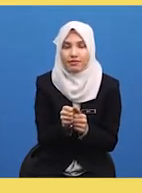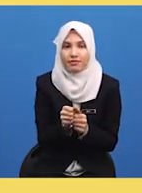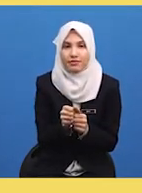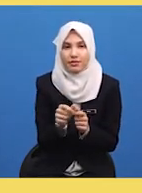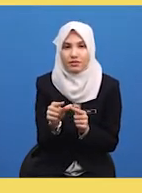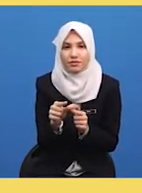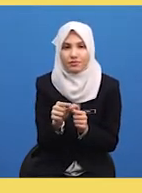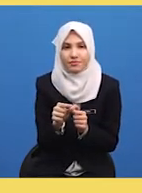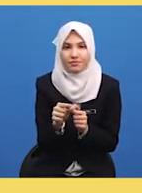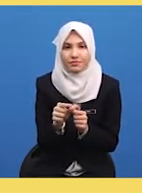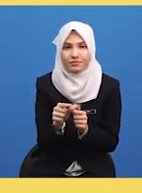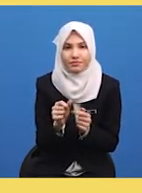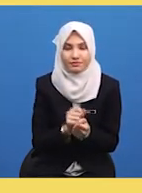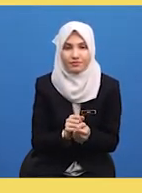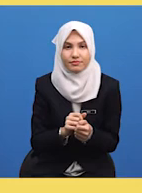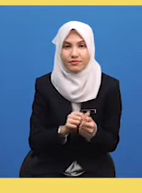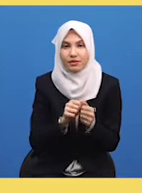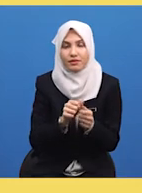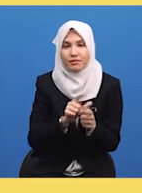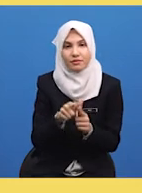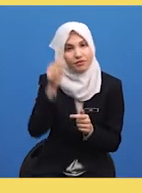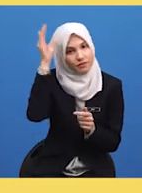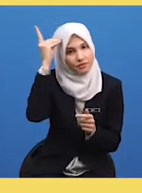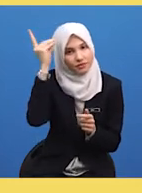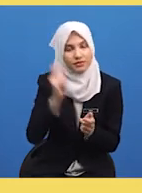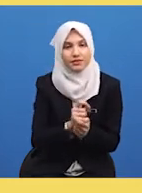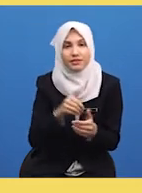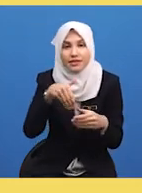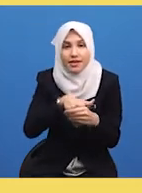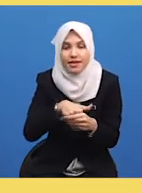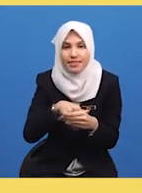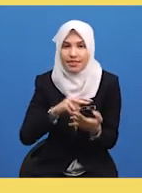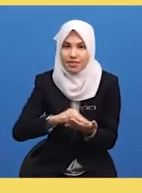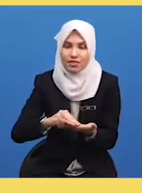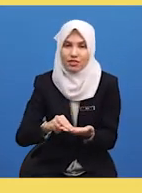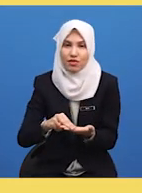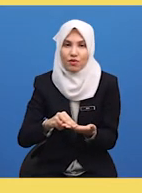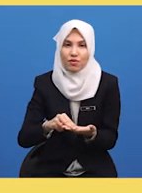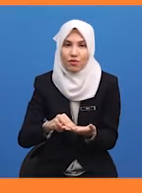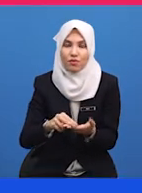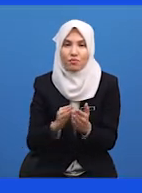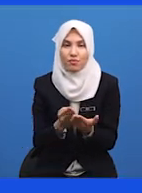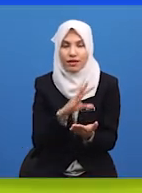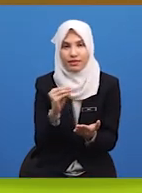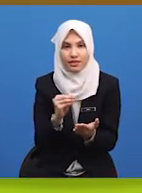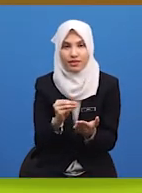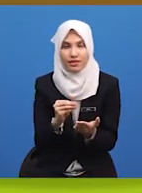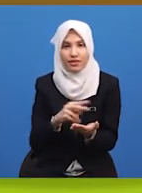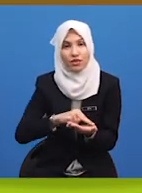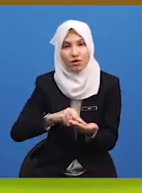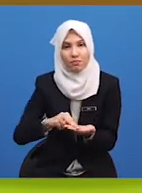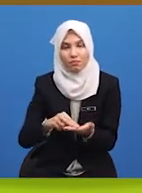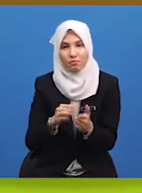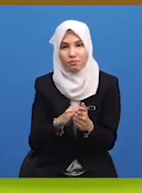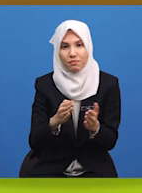password is in his notebook. Daniel's notebook is on his desk. Did you